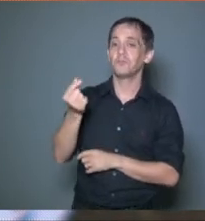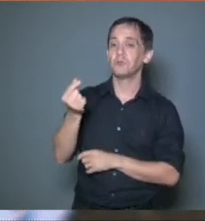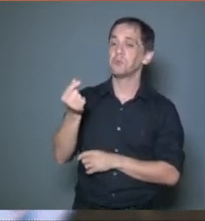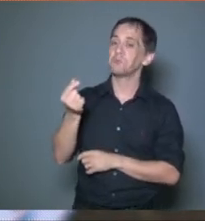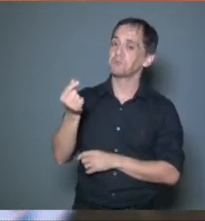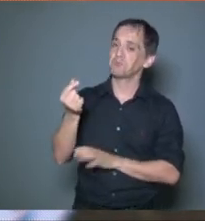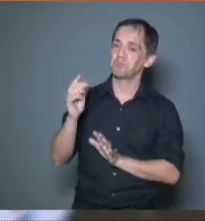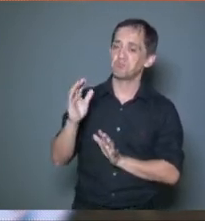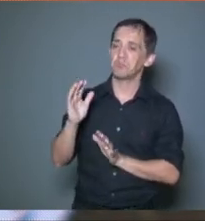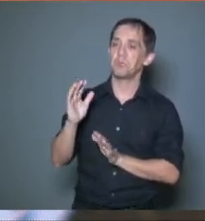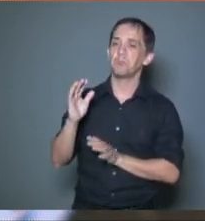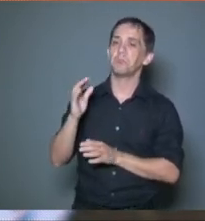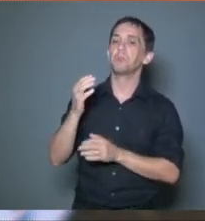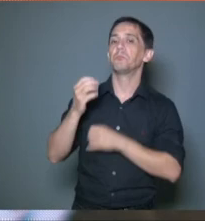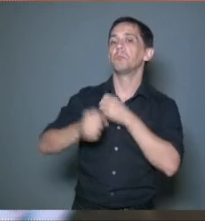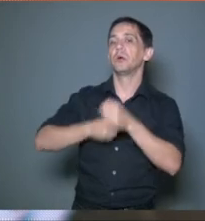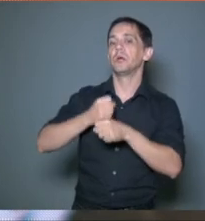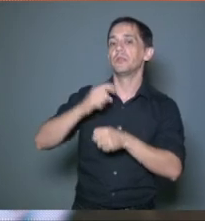Well,